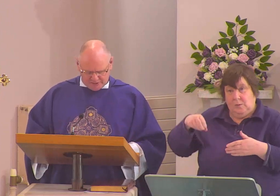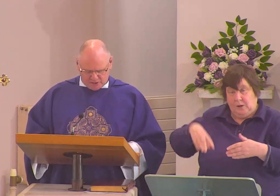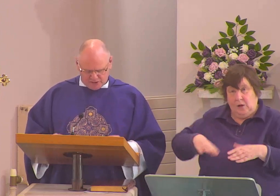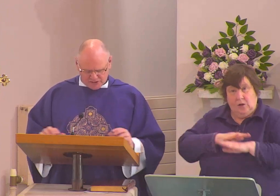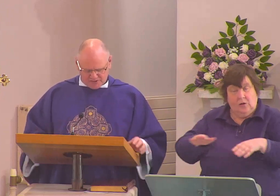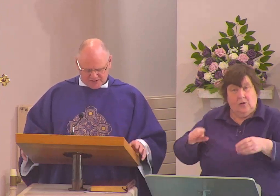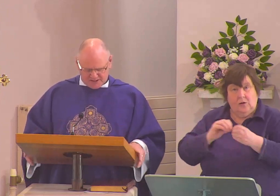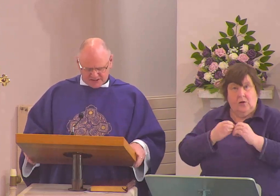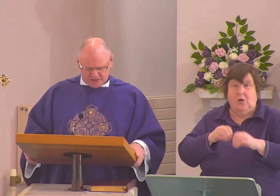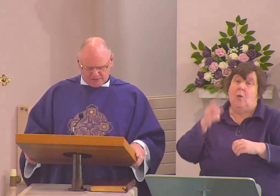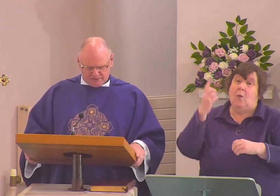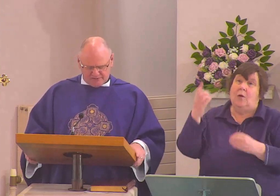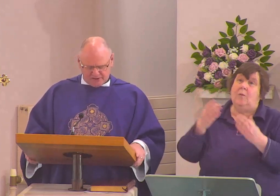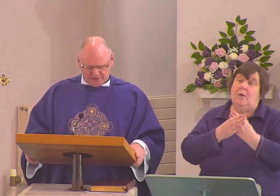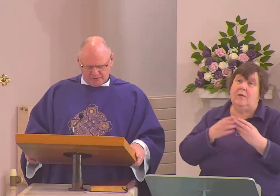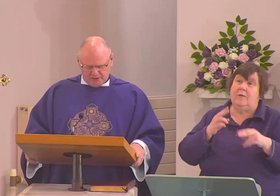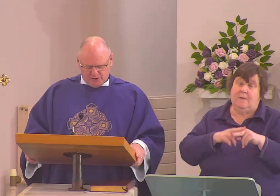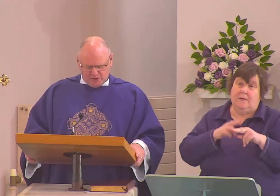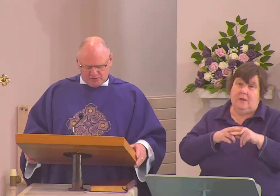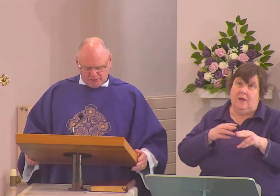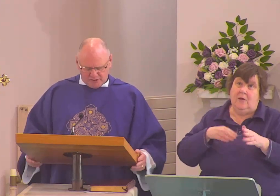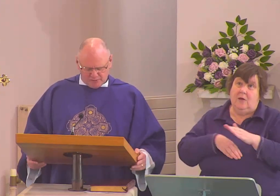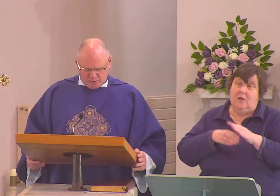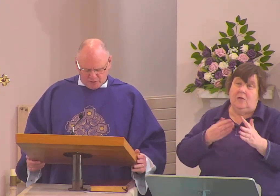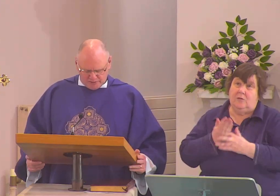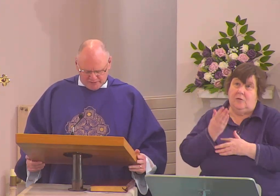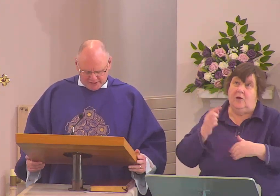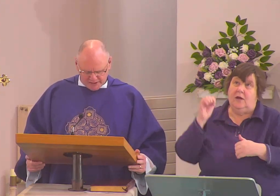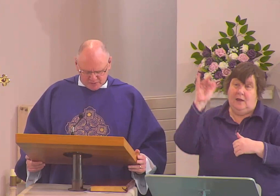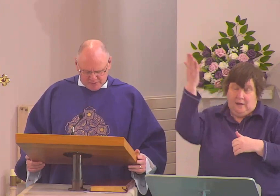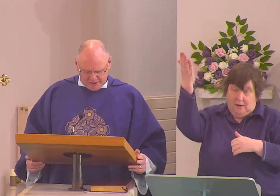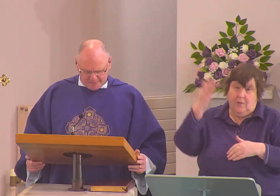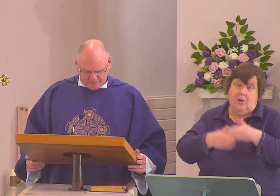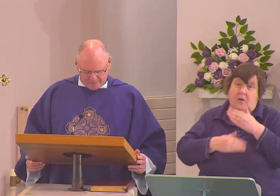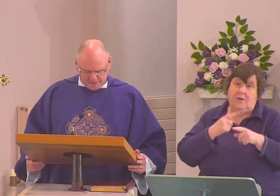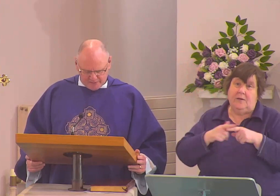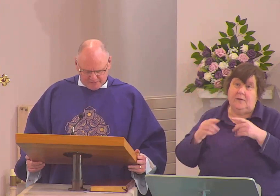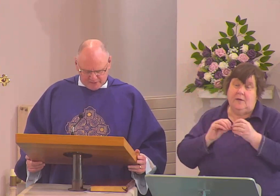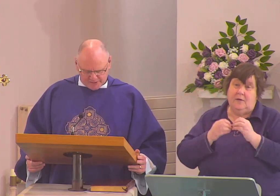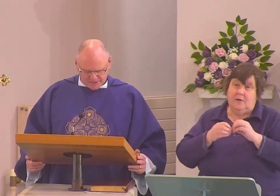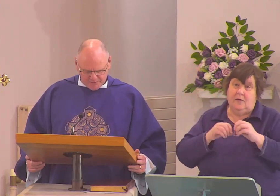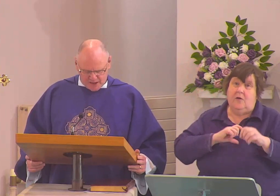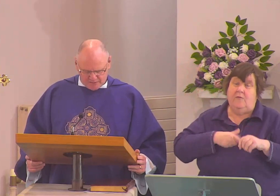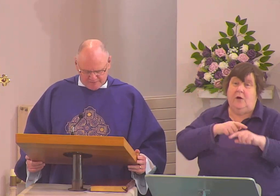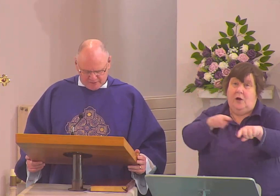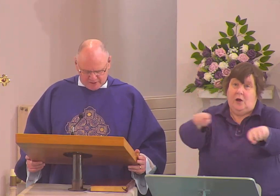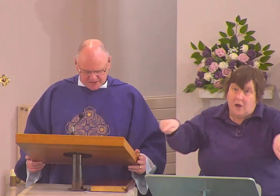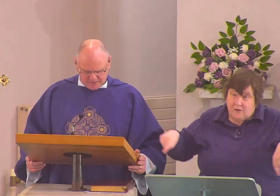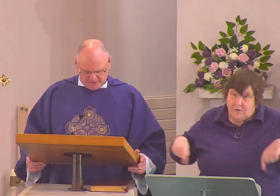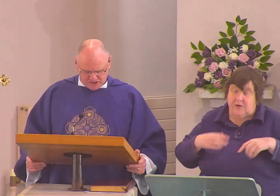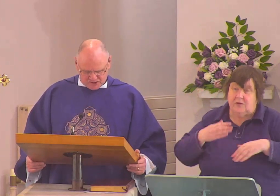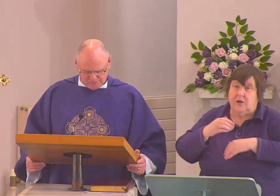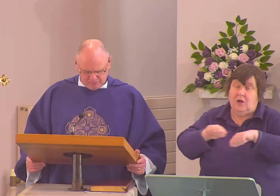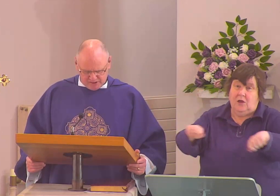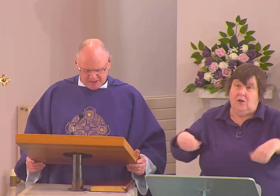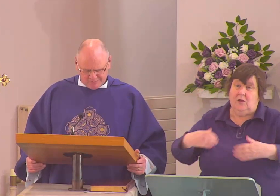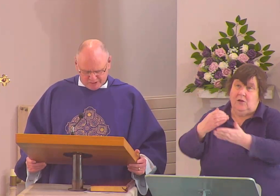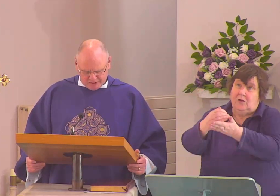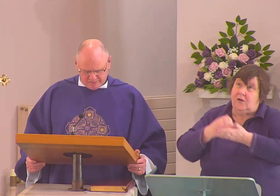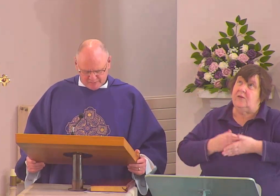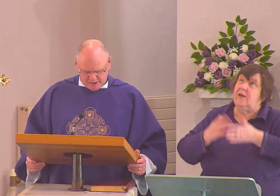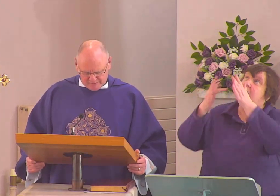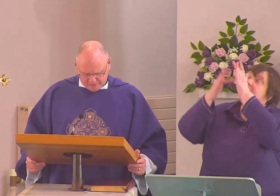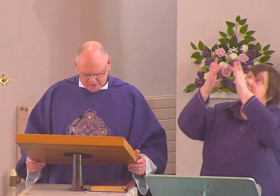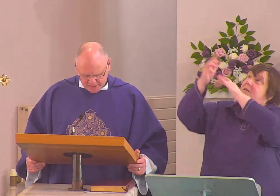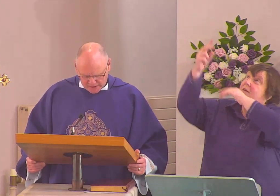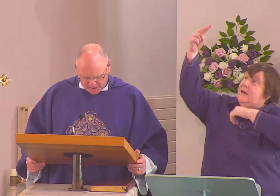made, consubstantial with the Father. Through him all things were made. For us men and for our salvation, he came down